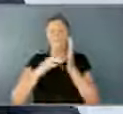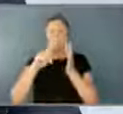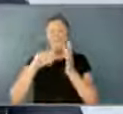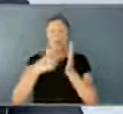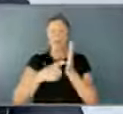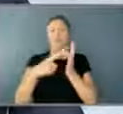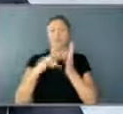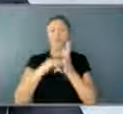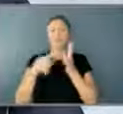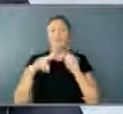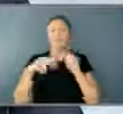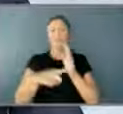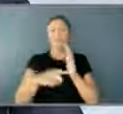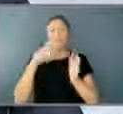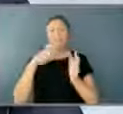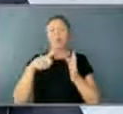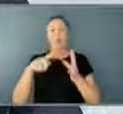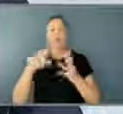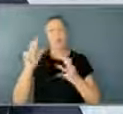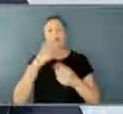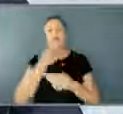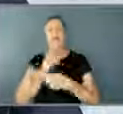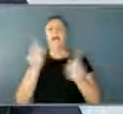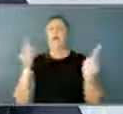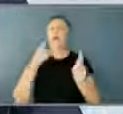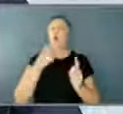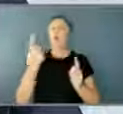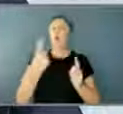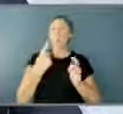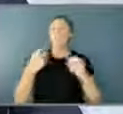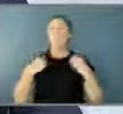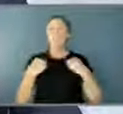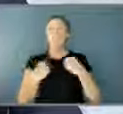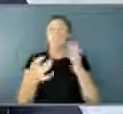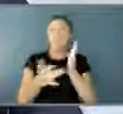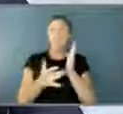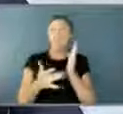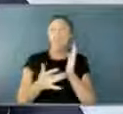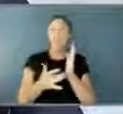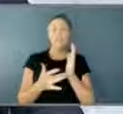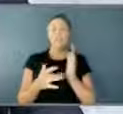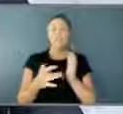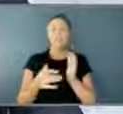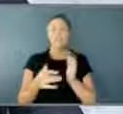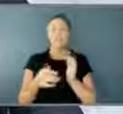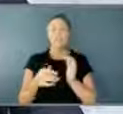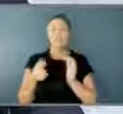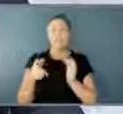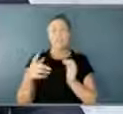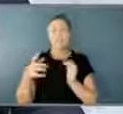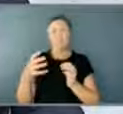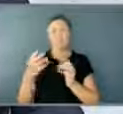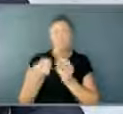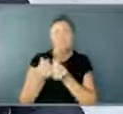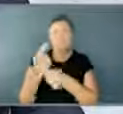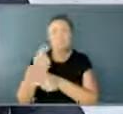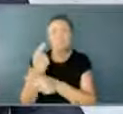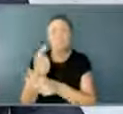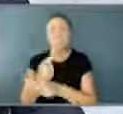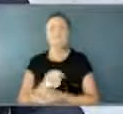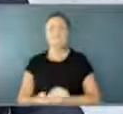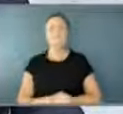that technology companies engage and support the press in sort of being an important part of democracy? I do. In relation to